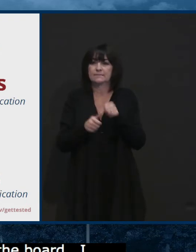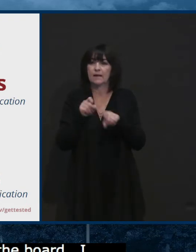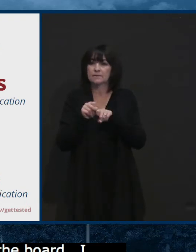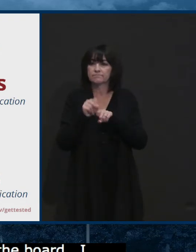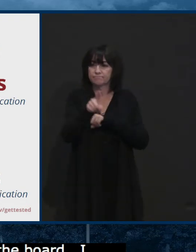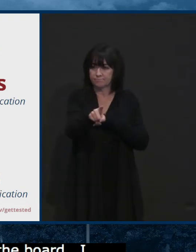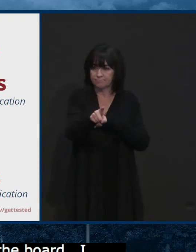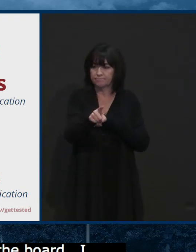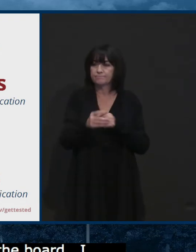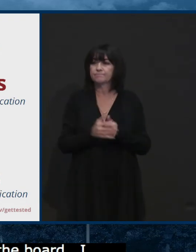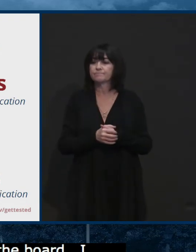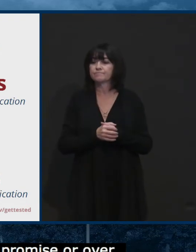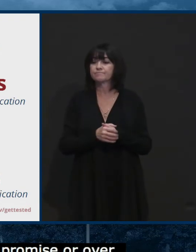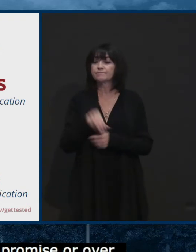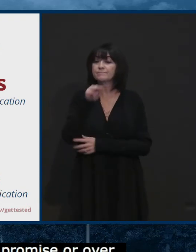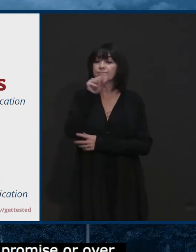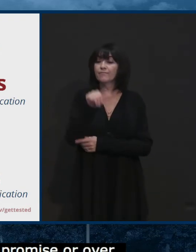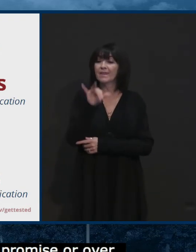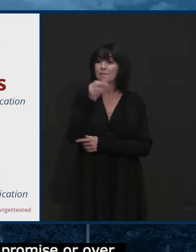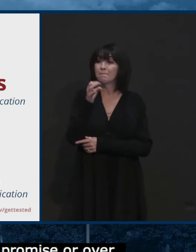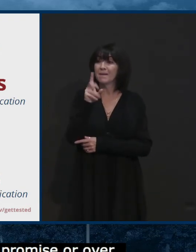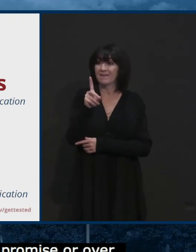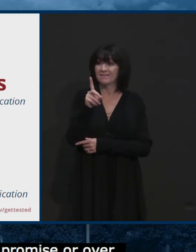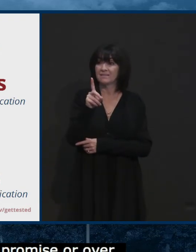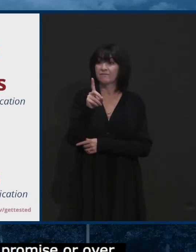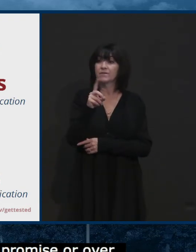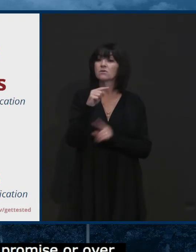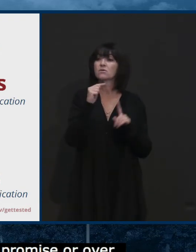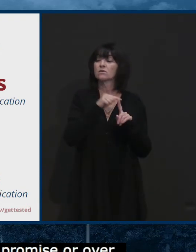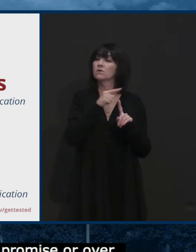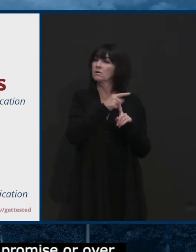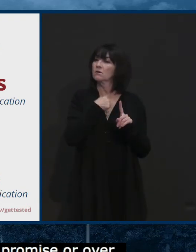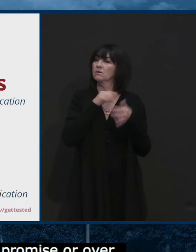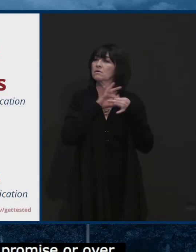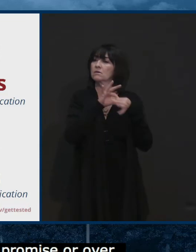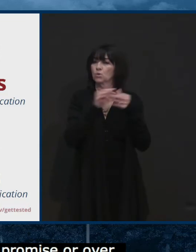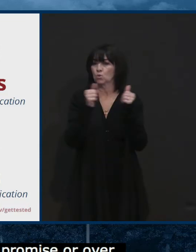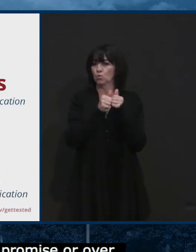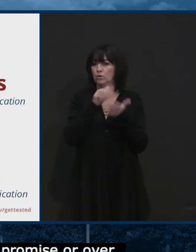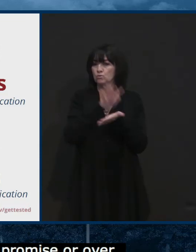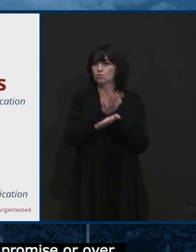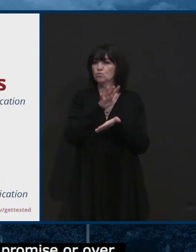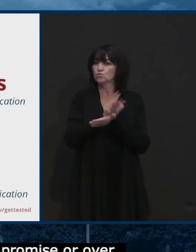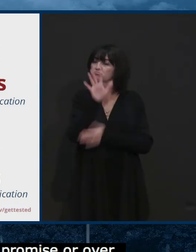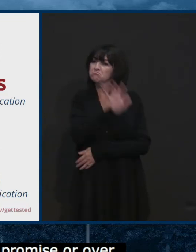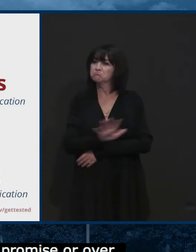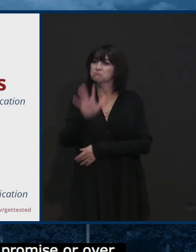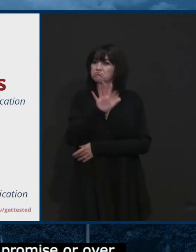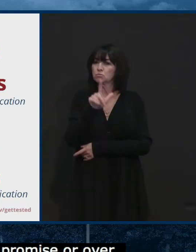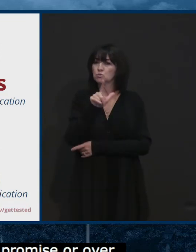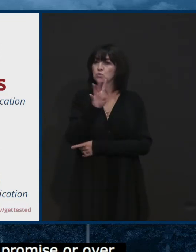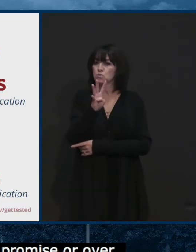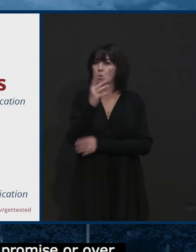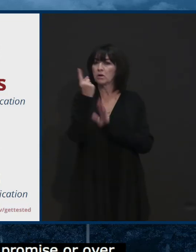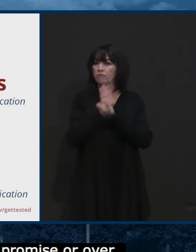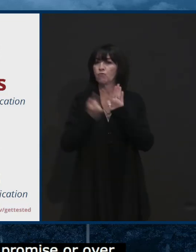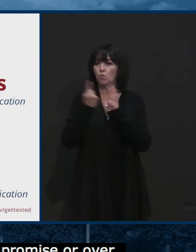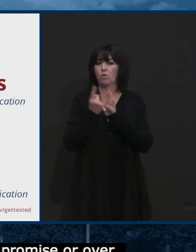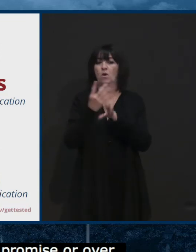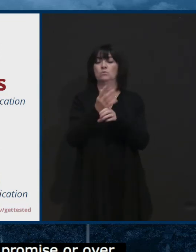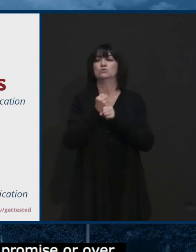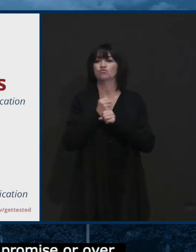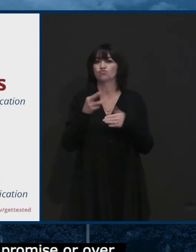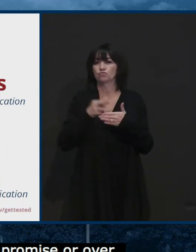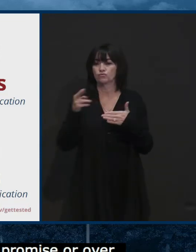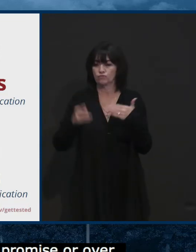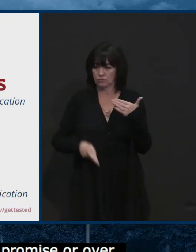are doing with schools right now, is right around the 24-hour mark as well. They are on site maybe a few days a week, and then get those right